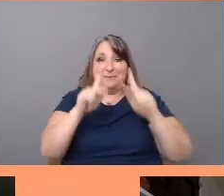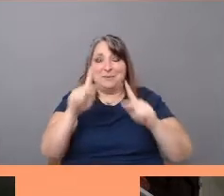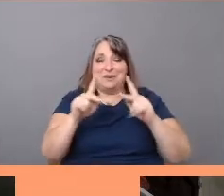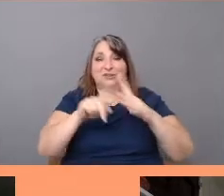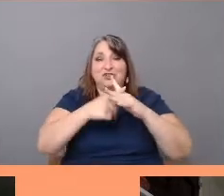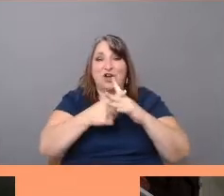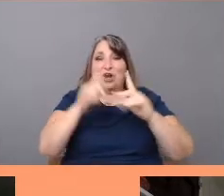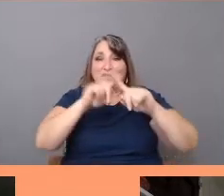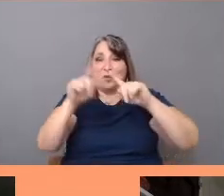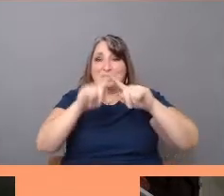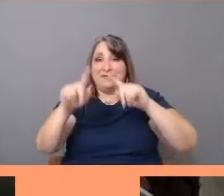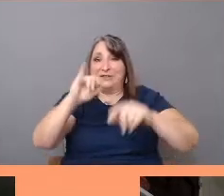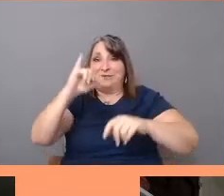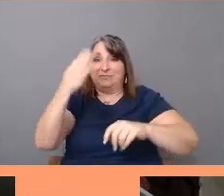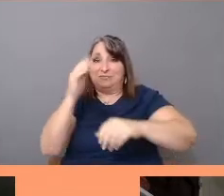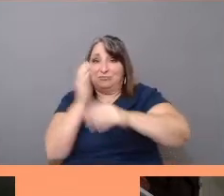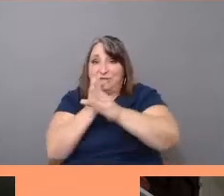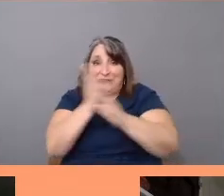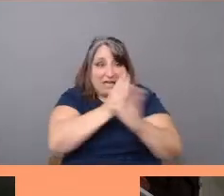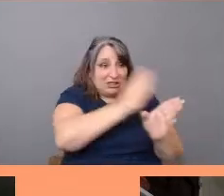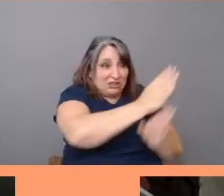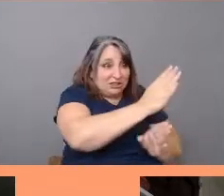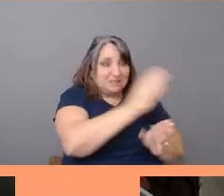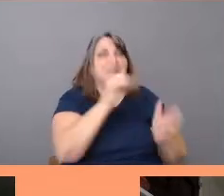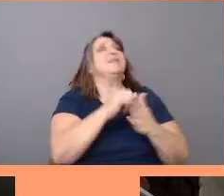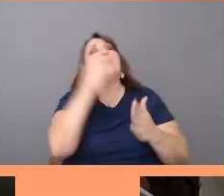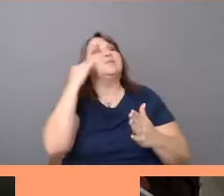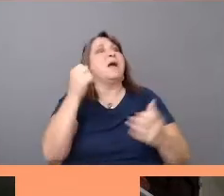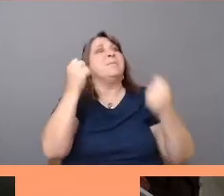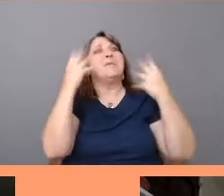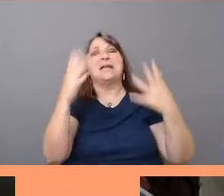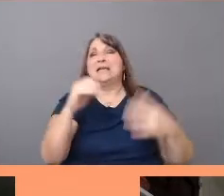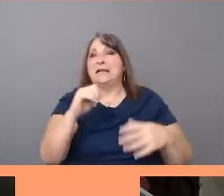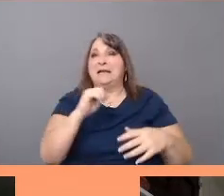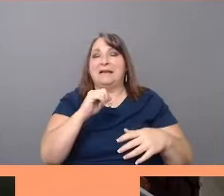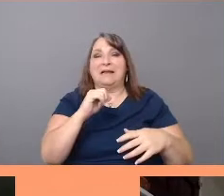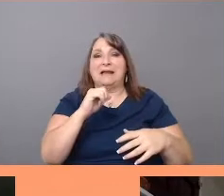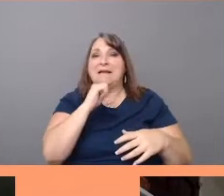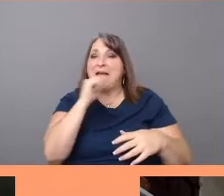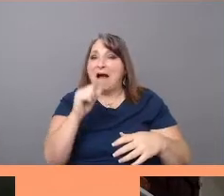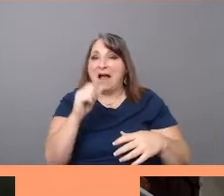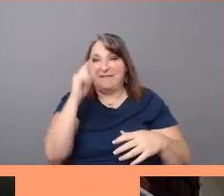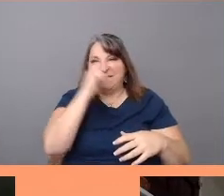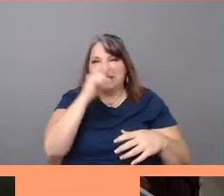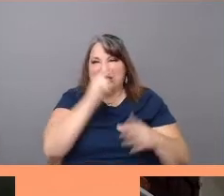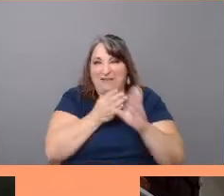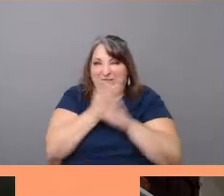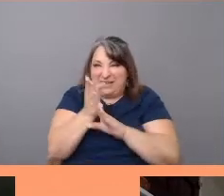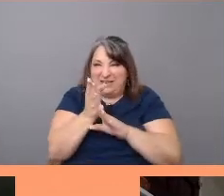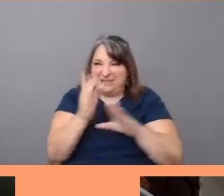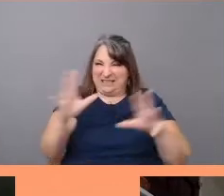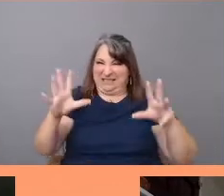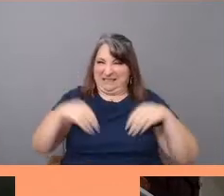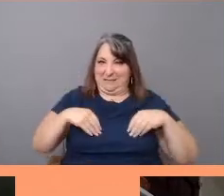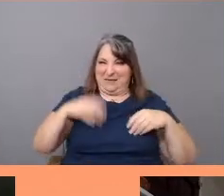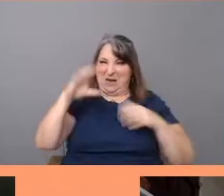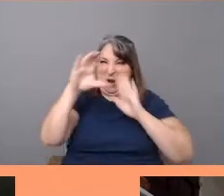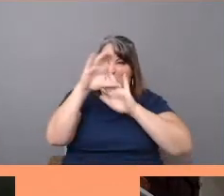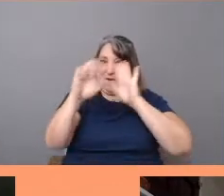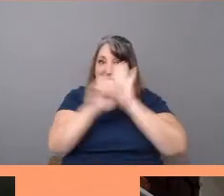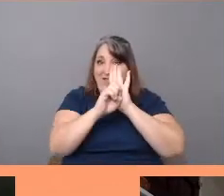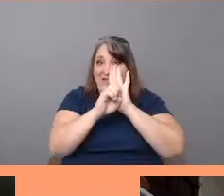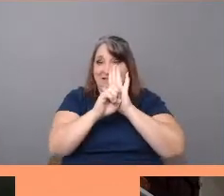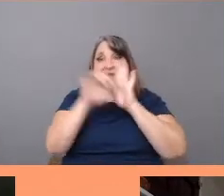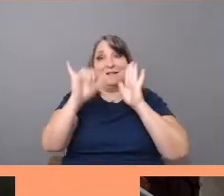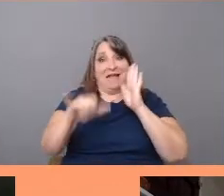step into those professions. And there are lots of reasons why the nonfiction field has never embraced or adopted